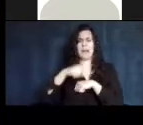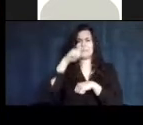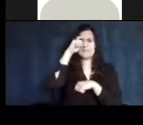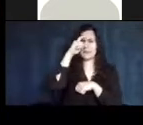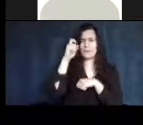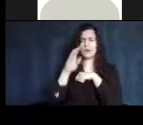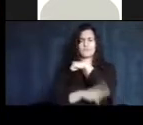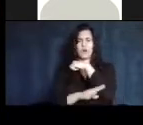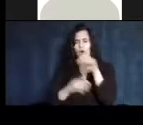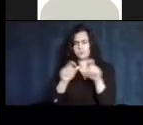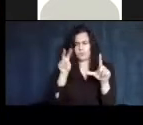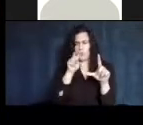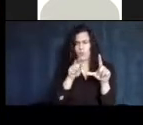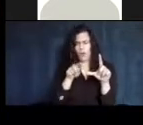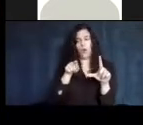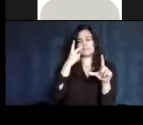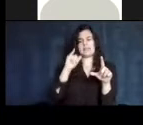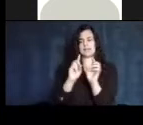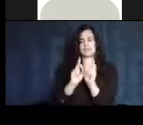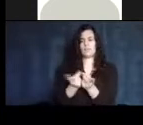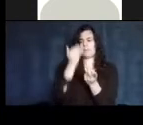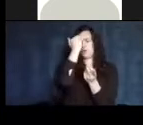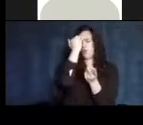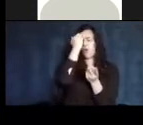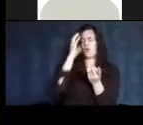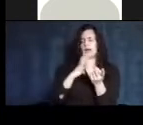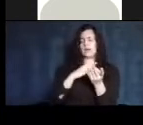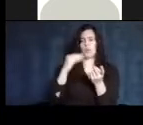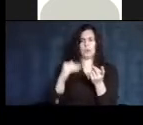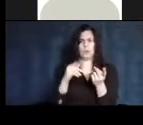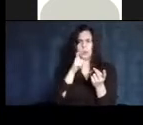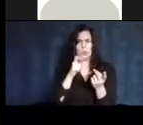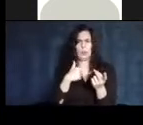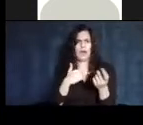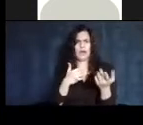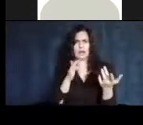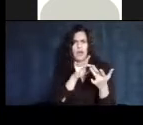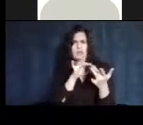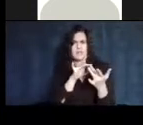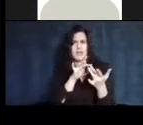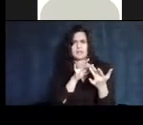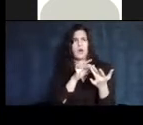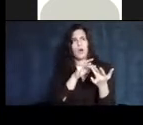what a department does or who you should contact, you can refer back to that online course.